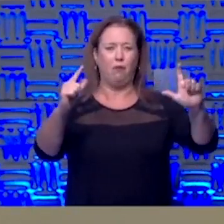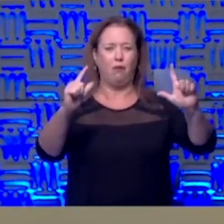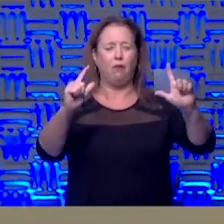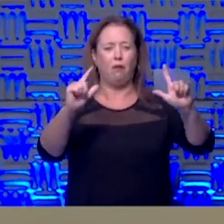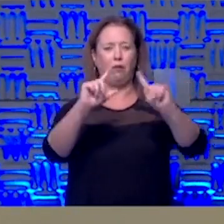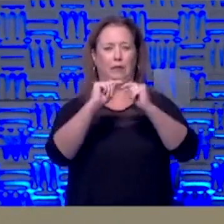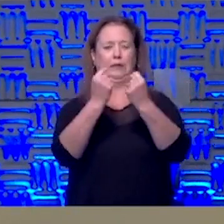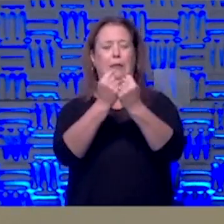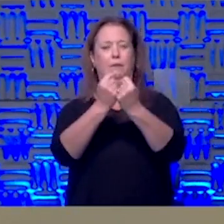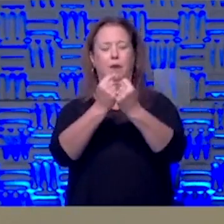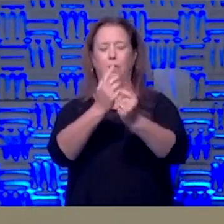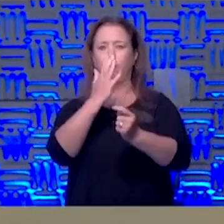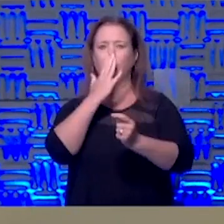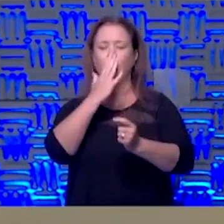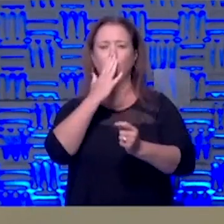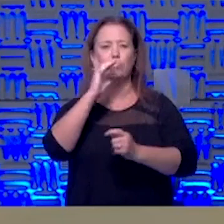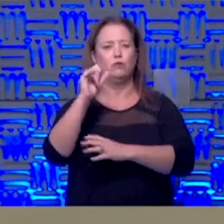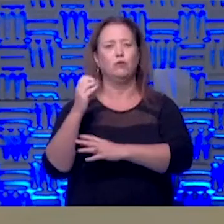good job